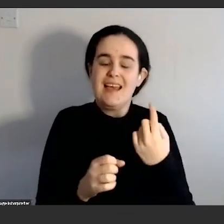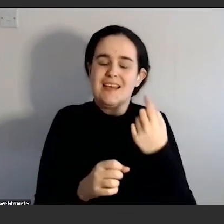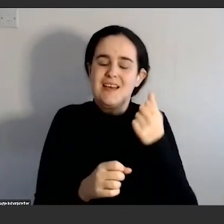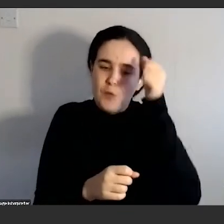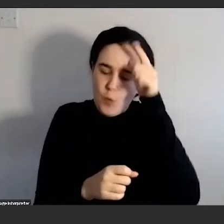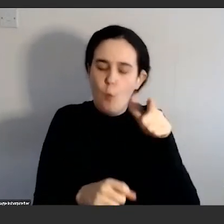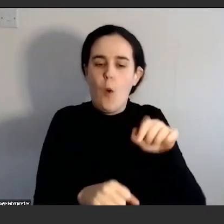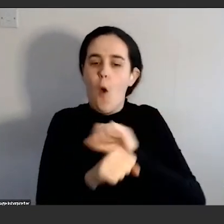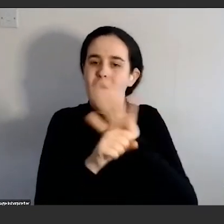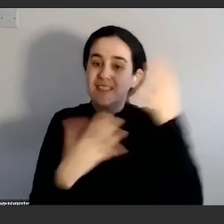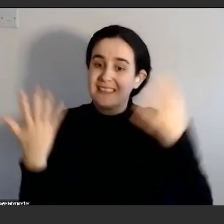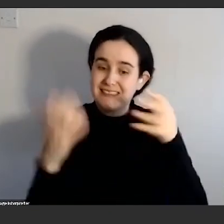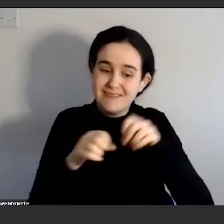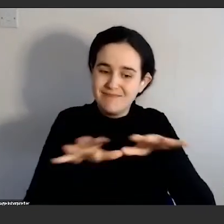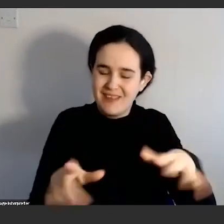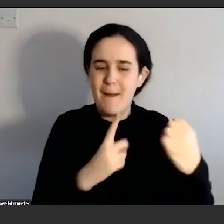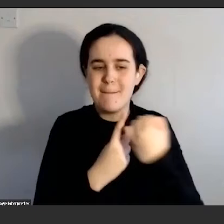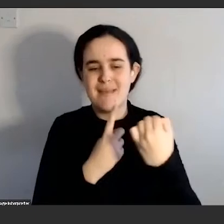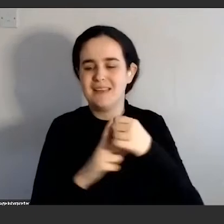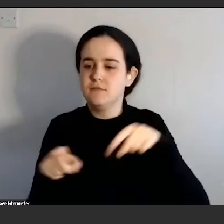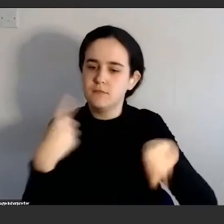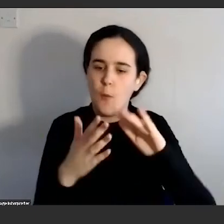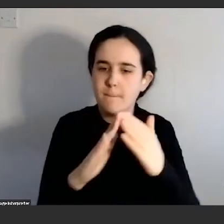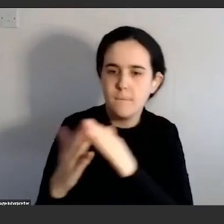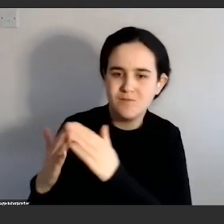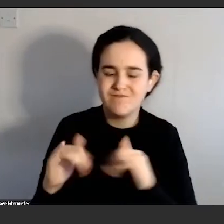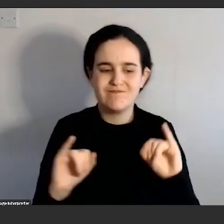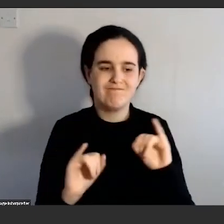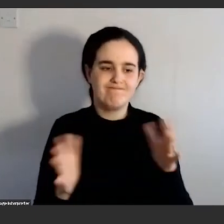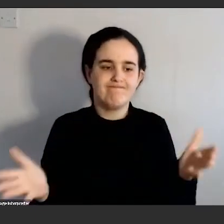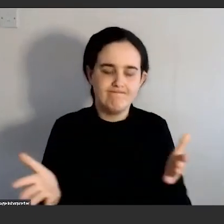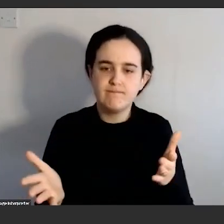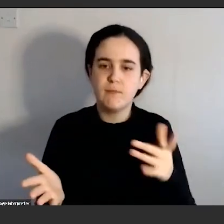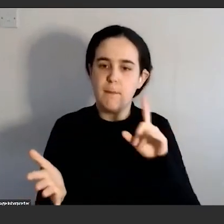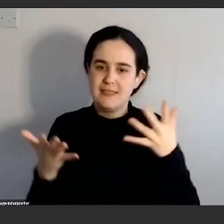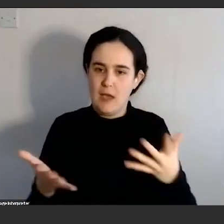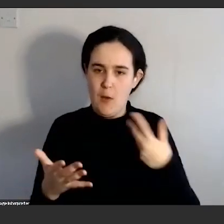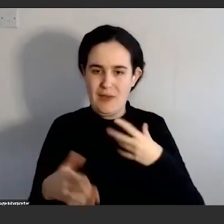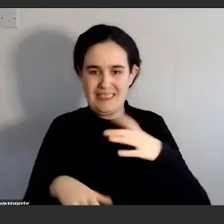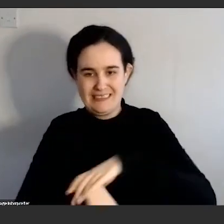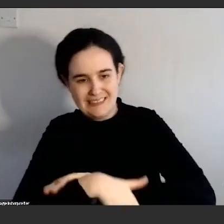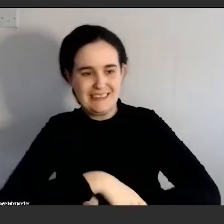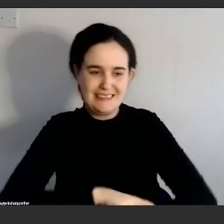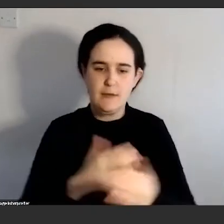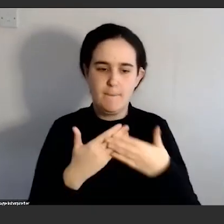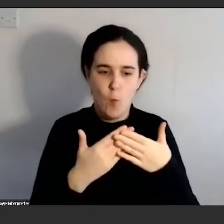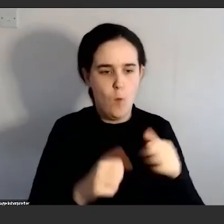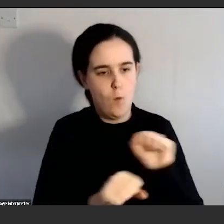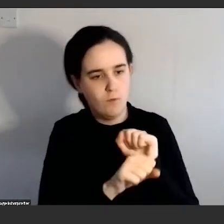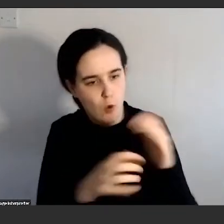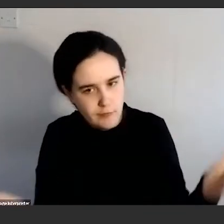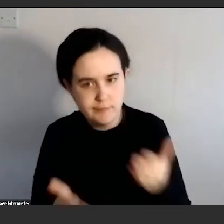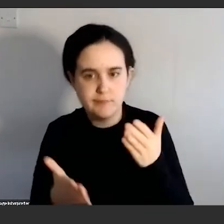the more important for responses to be rapid and flexible. A health sector that is inclusive of persons